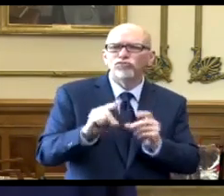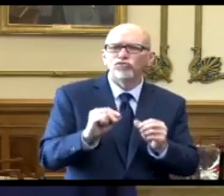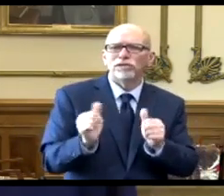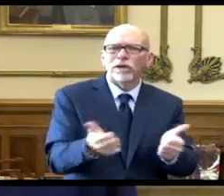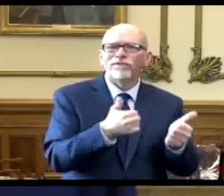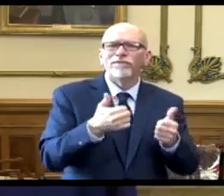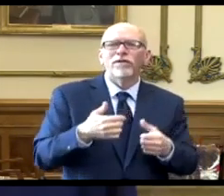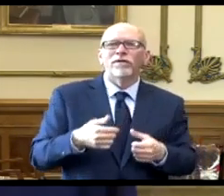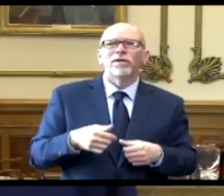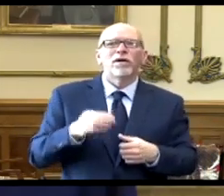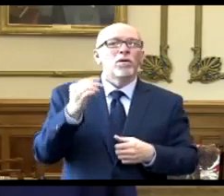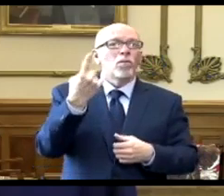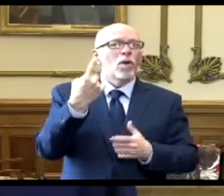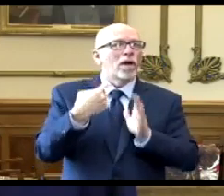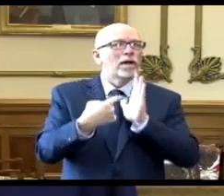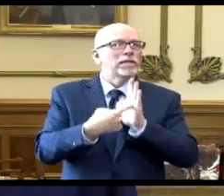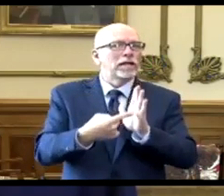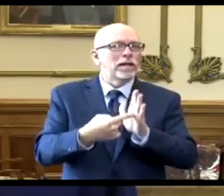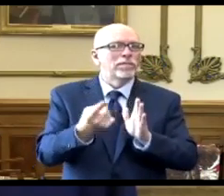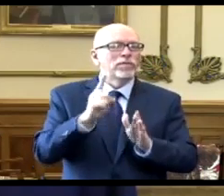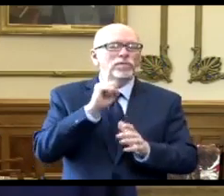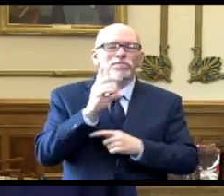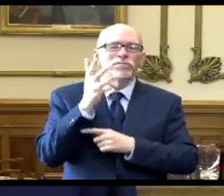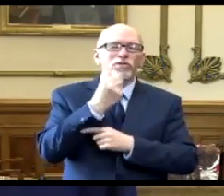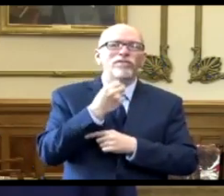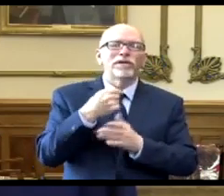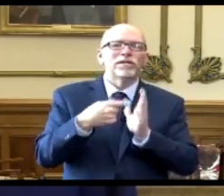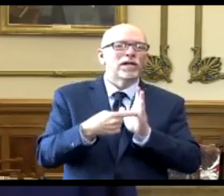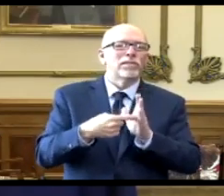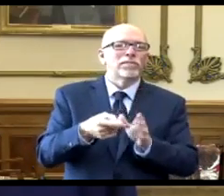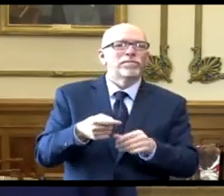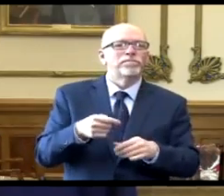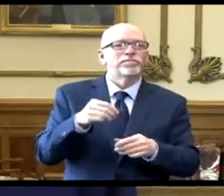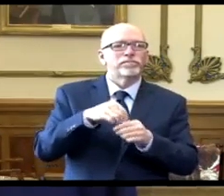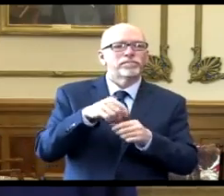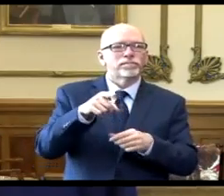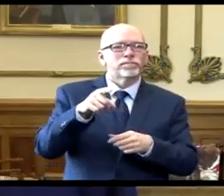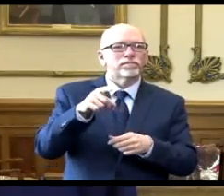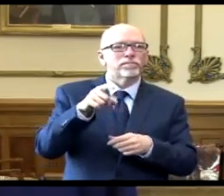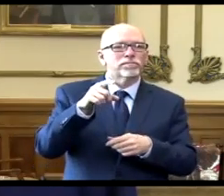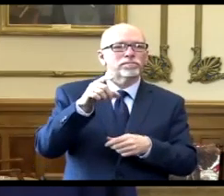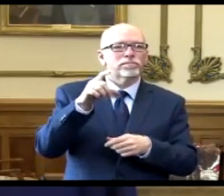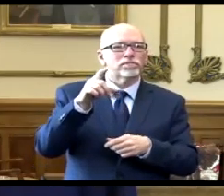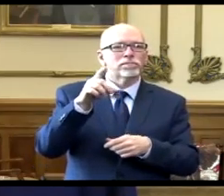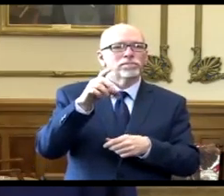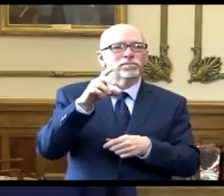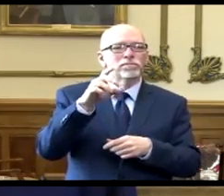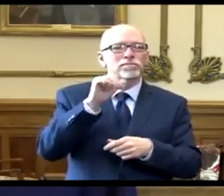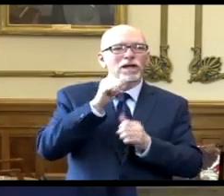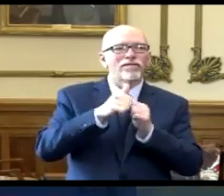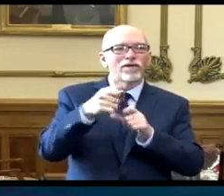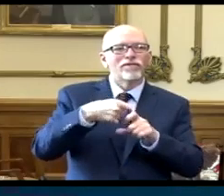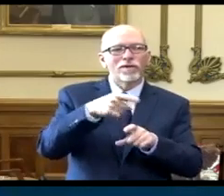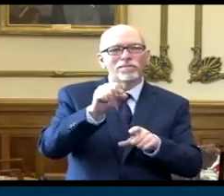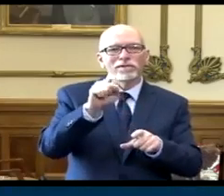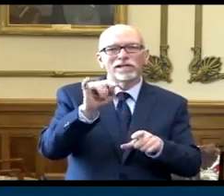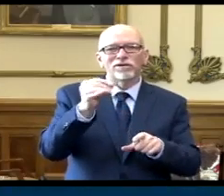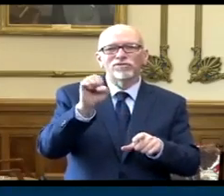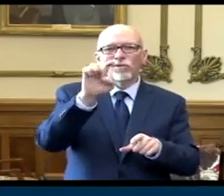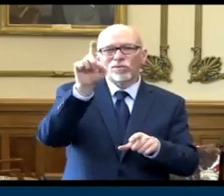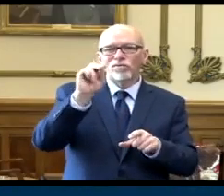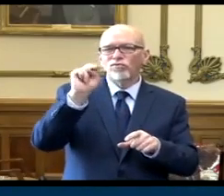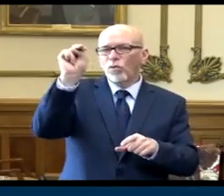There's one example that just really is, I think, beautiful, and it's up in Pulaski County, so not too far away from St. Joe